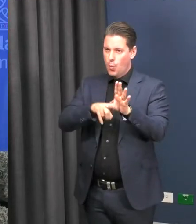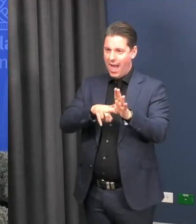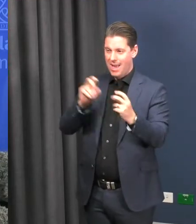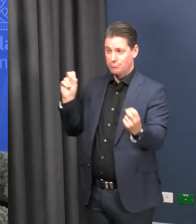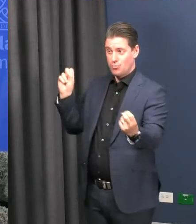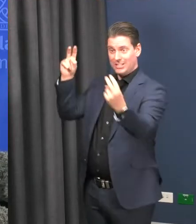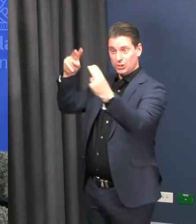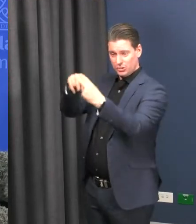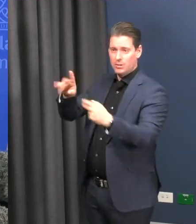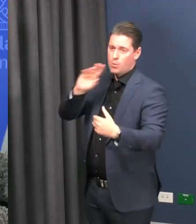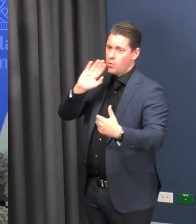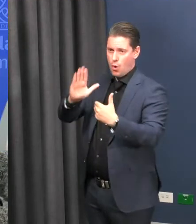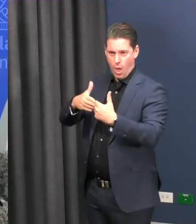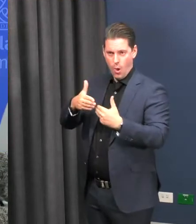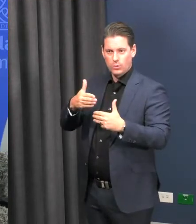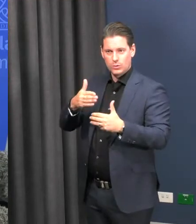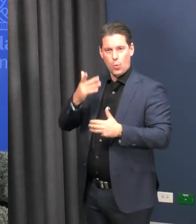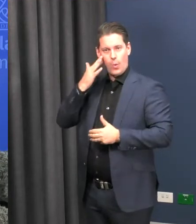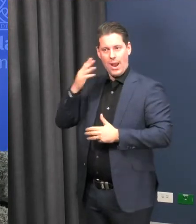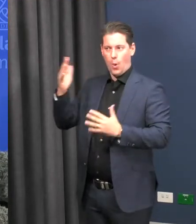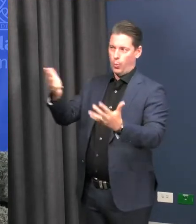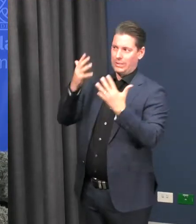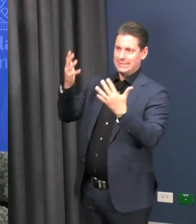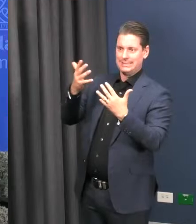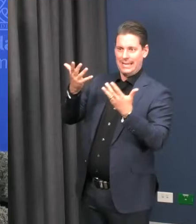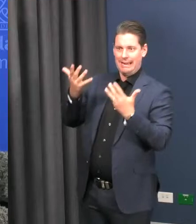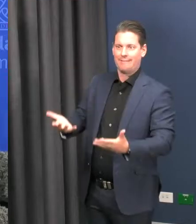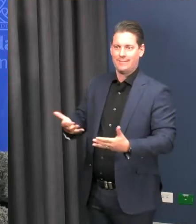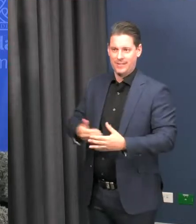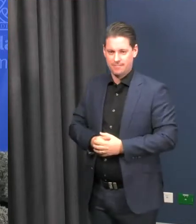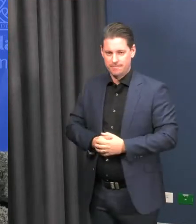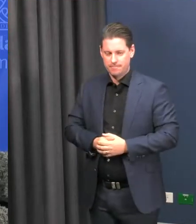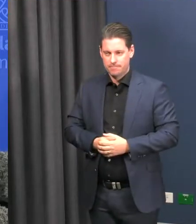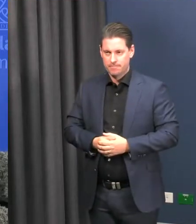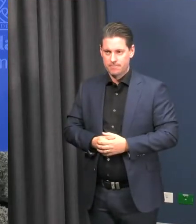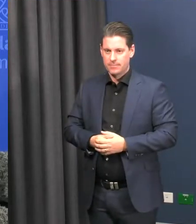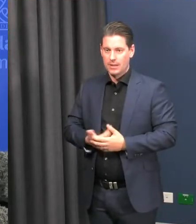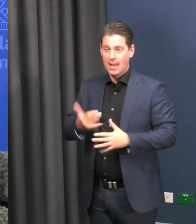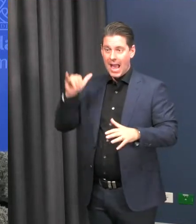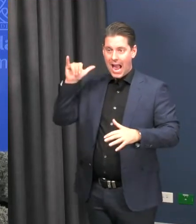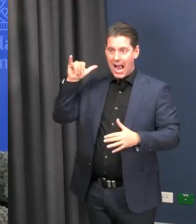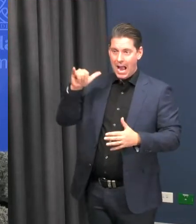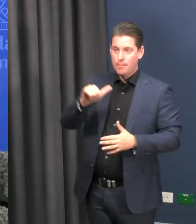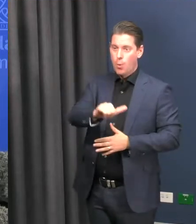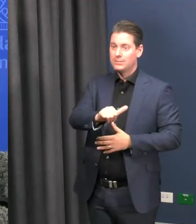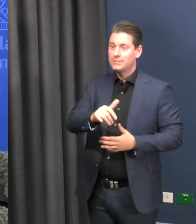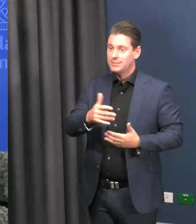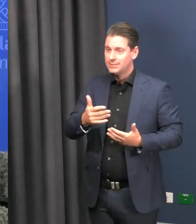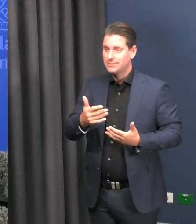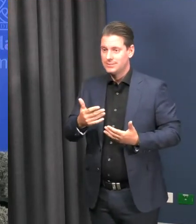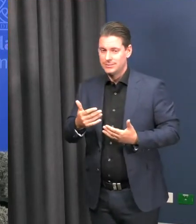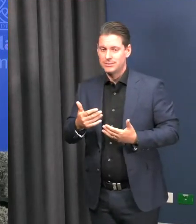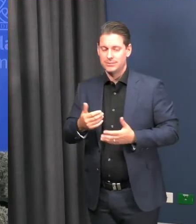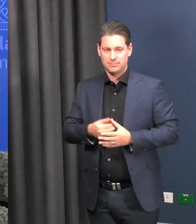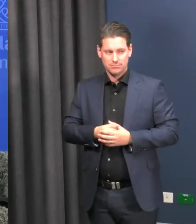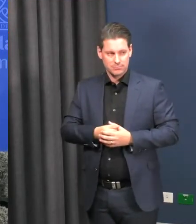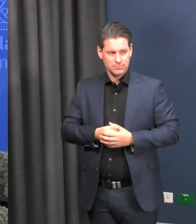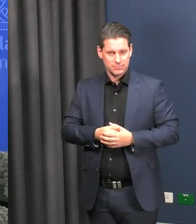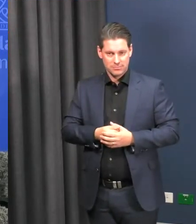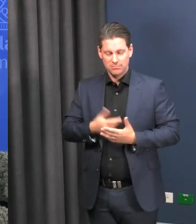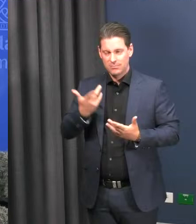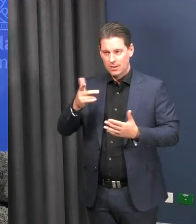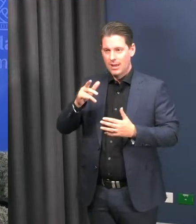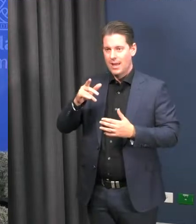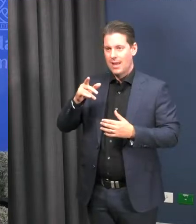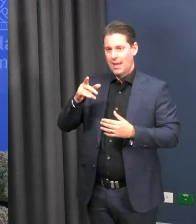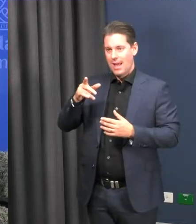date with that information, and we'll continue to provide it. Aviation and airports, as I've explained, they are a matter for both the